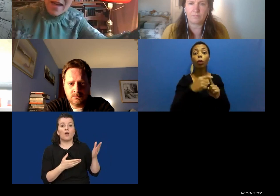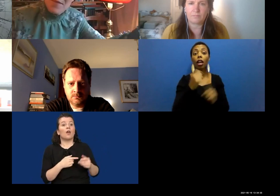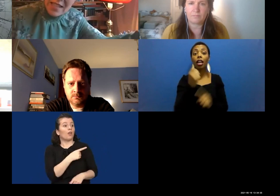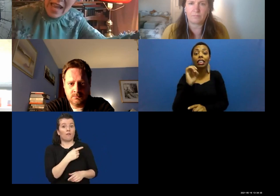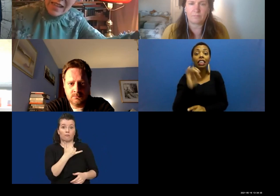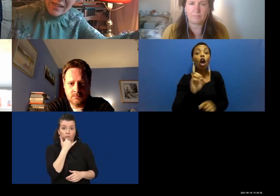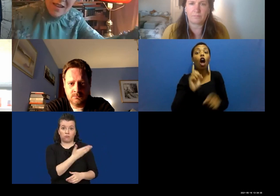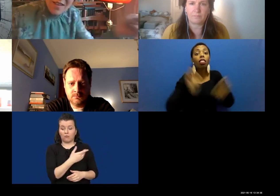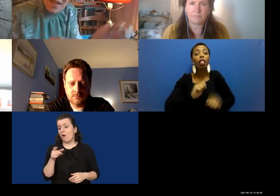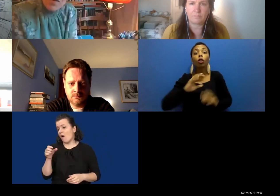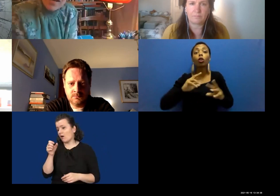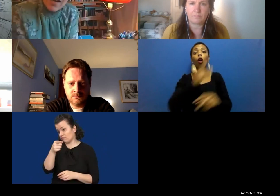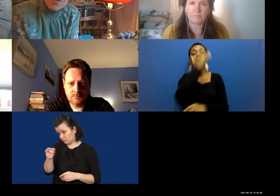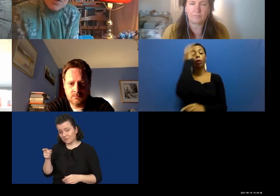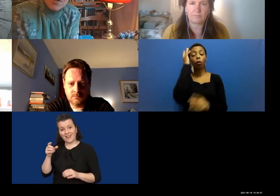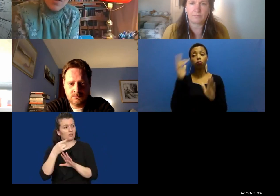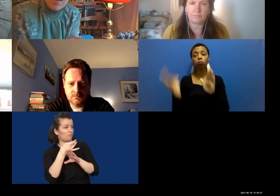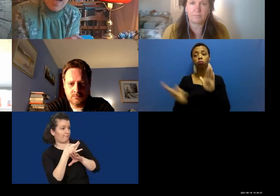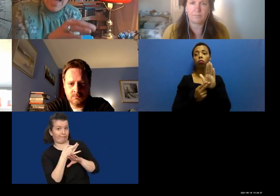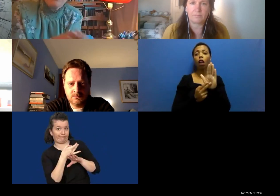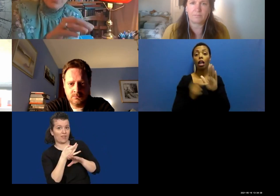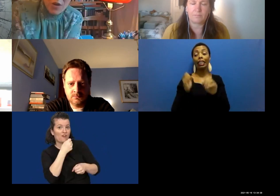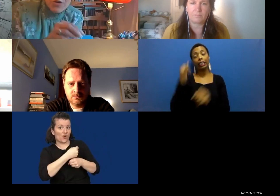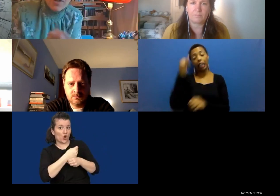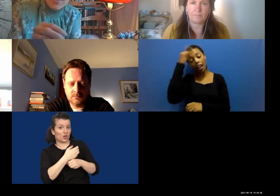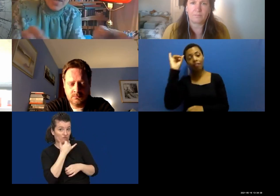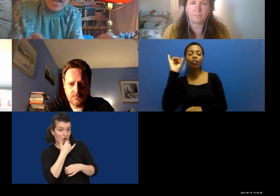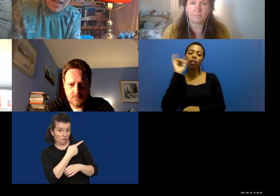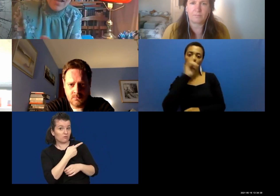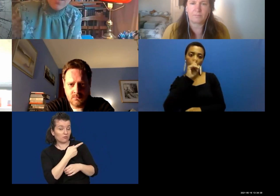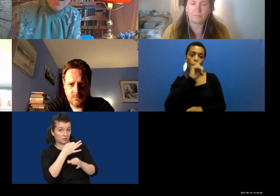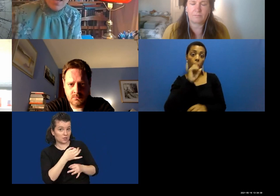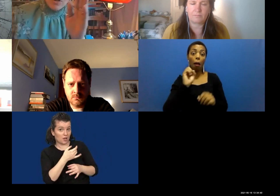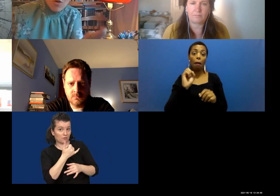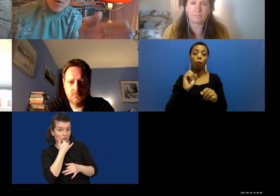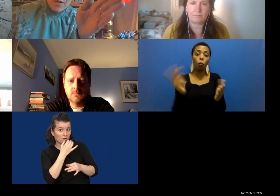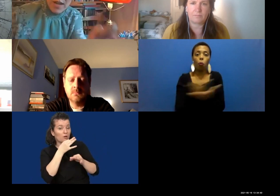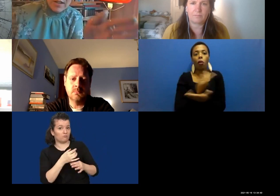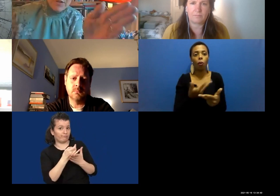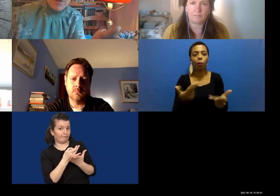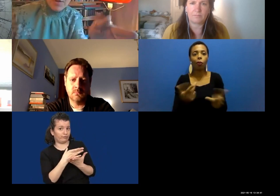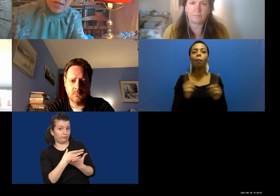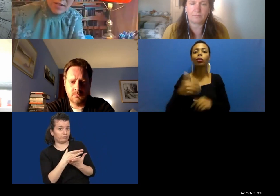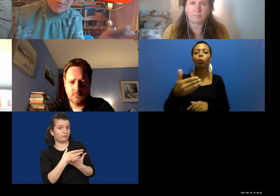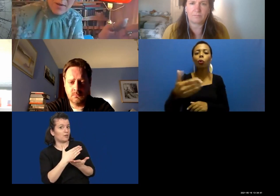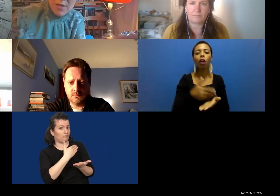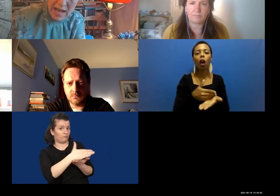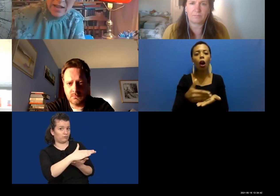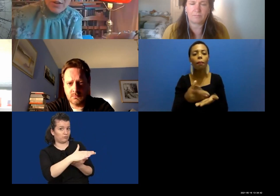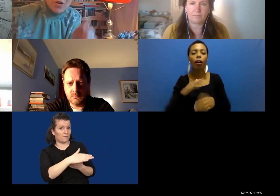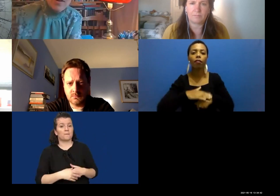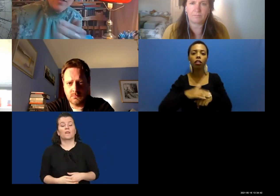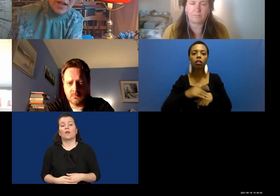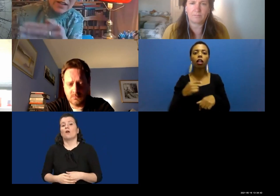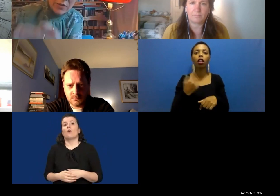they make a mistake. Then when it comes to the execution of saying, you're entitled to assistive